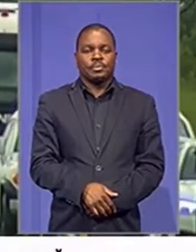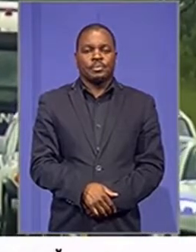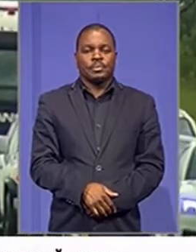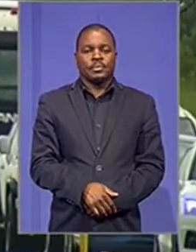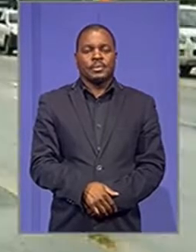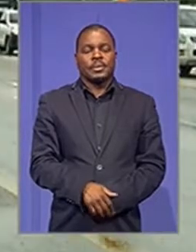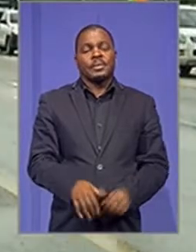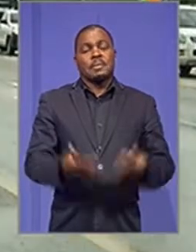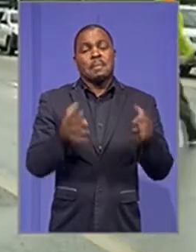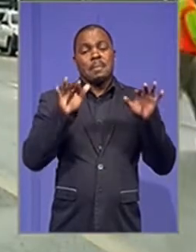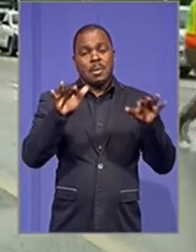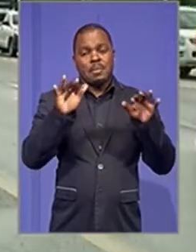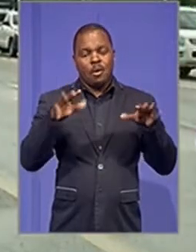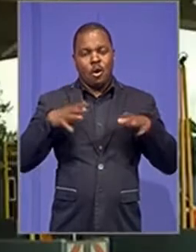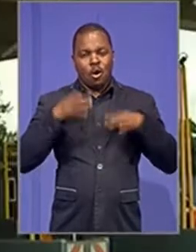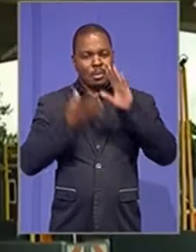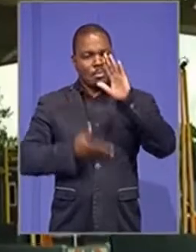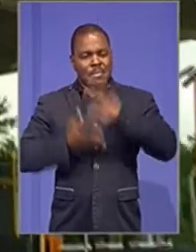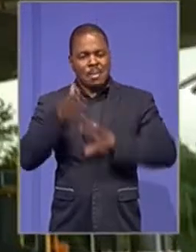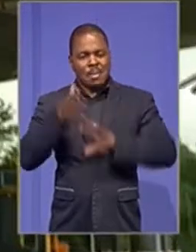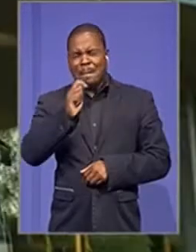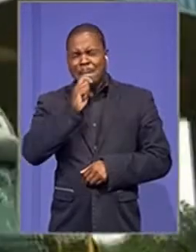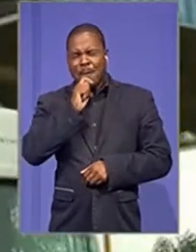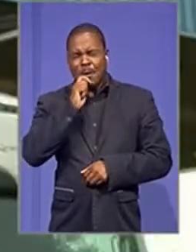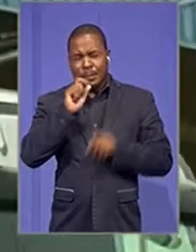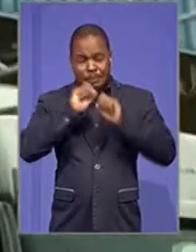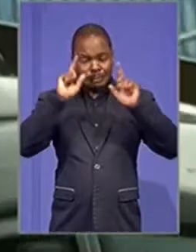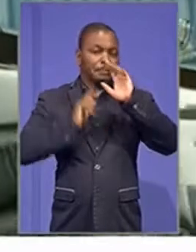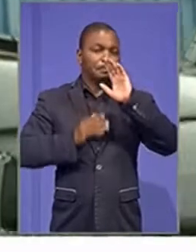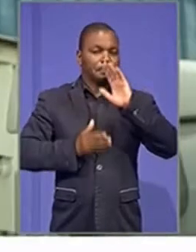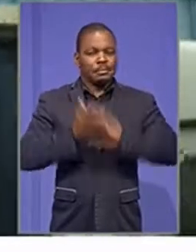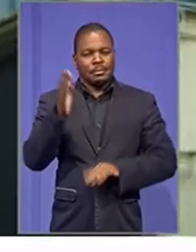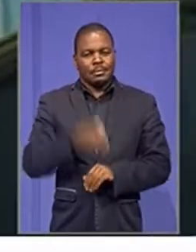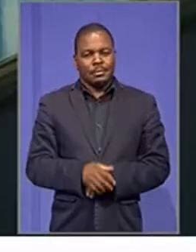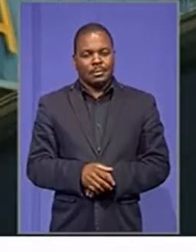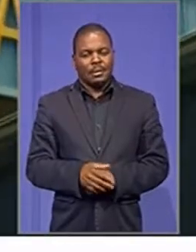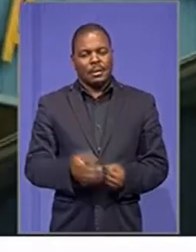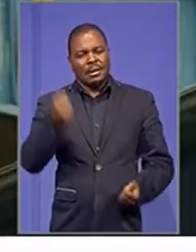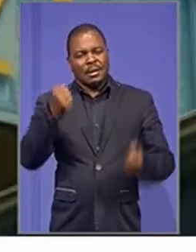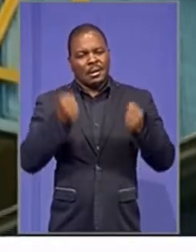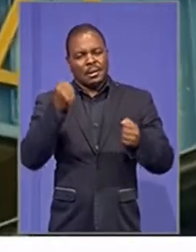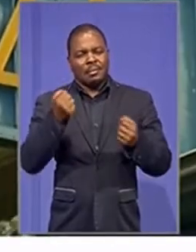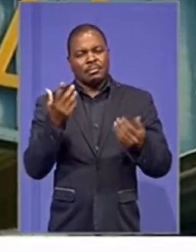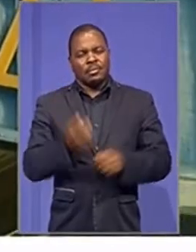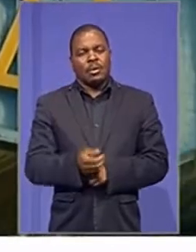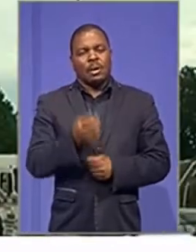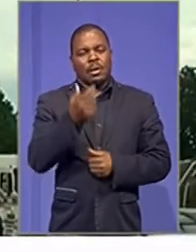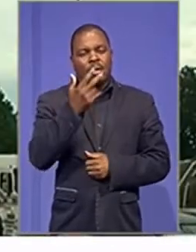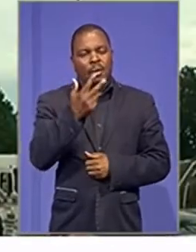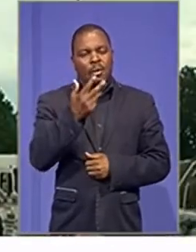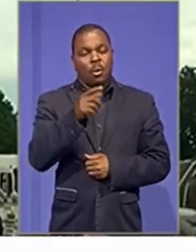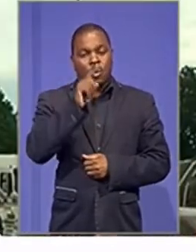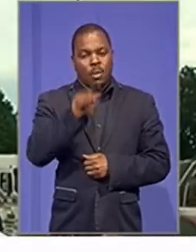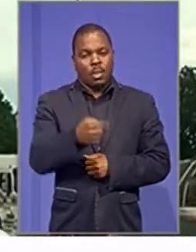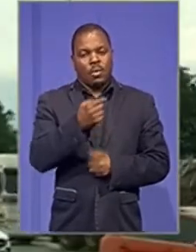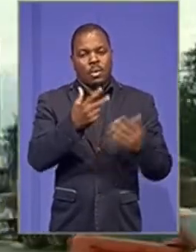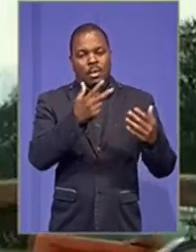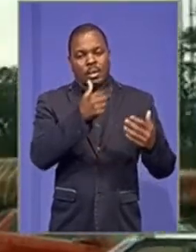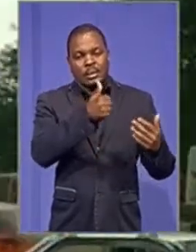ba ya makhutshong ba bantši ba tsogetse tsela ka madimadimana ke dikoloi tše palelwang go sekete magolo tsela tše beng di